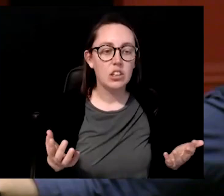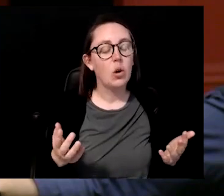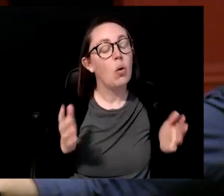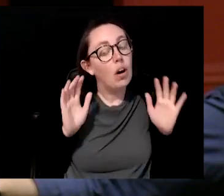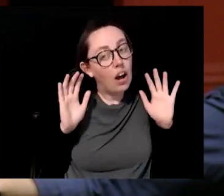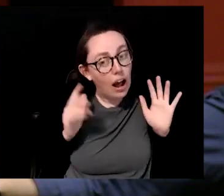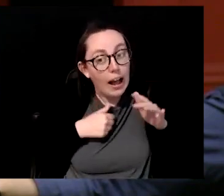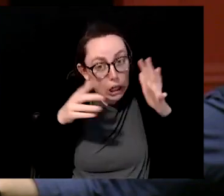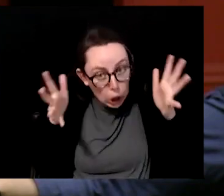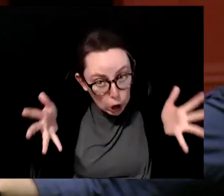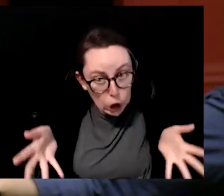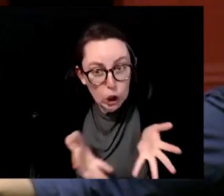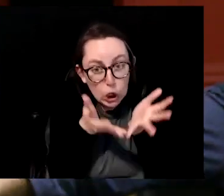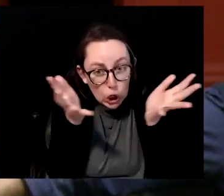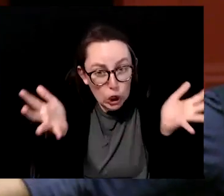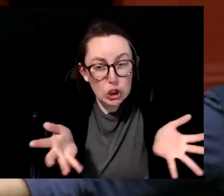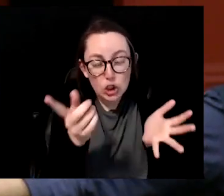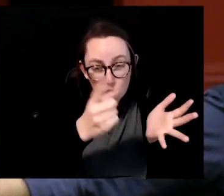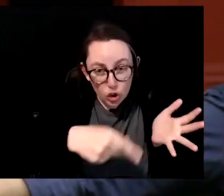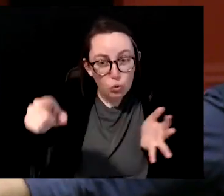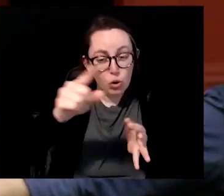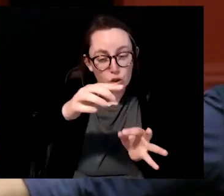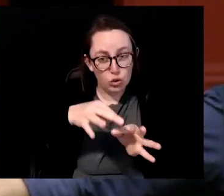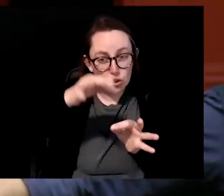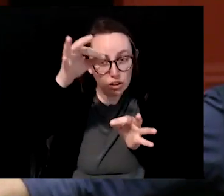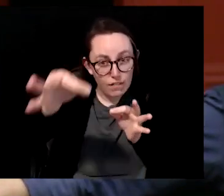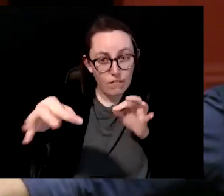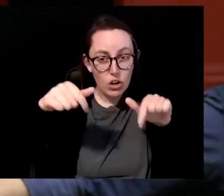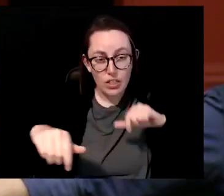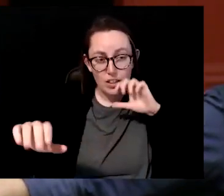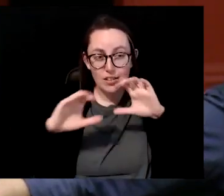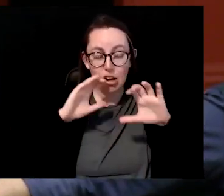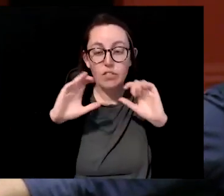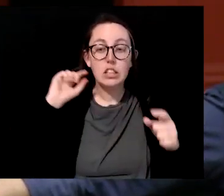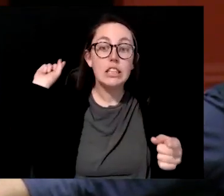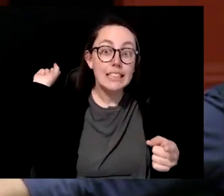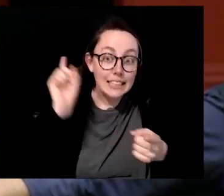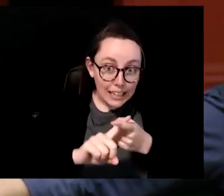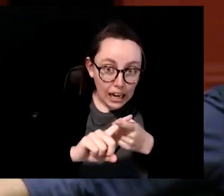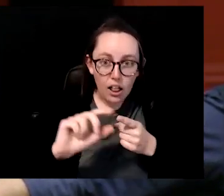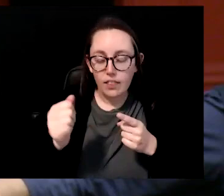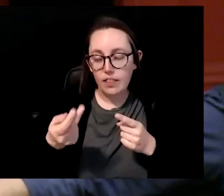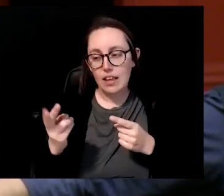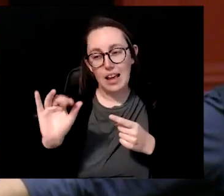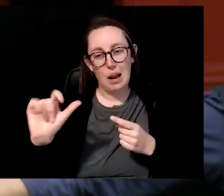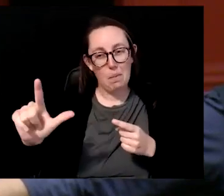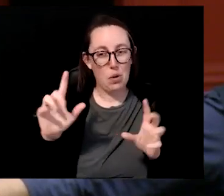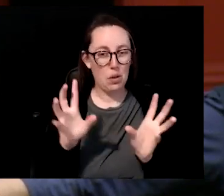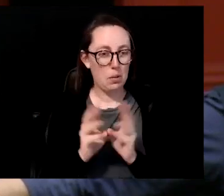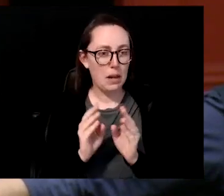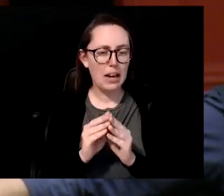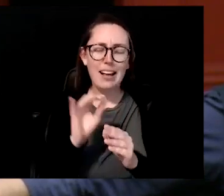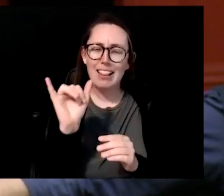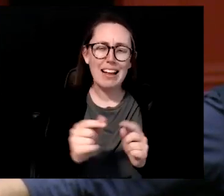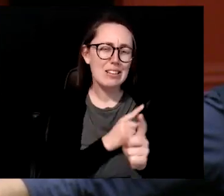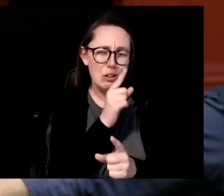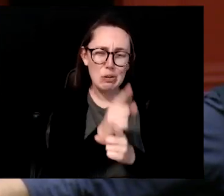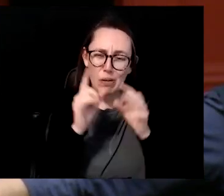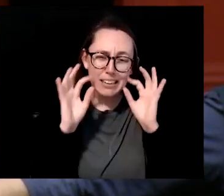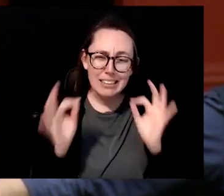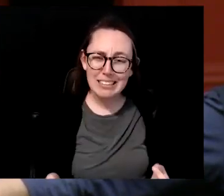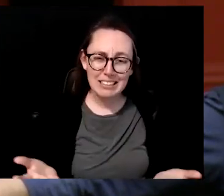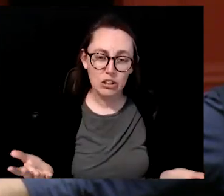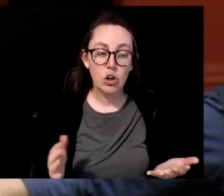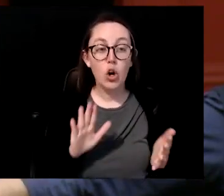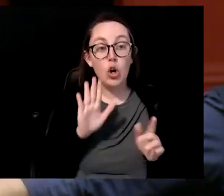defer these conversations until the meeting in April it's really the right it's really the right thing to do you know put your own